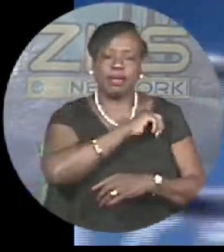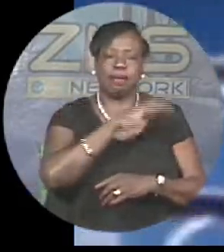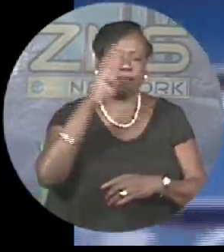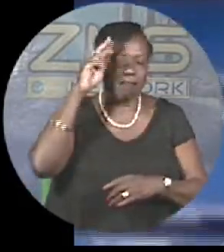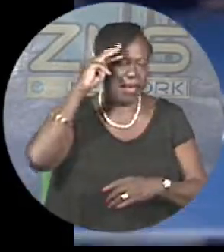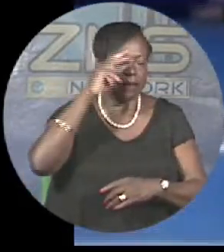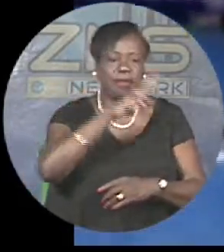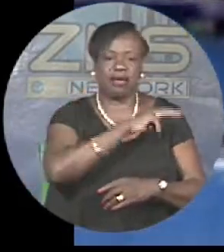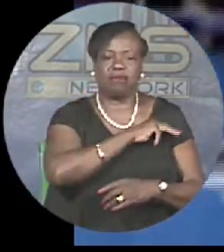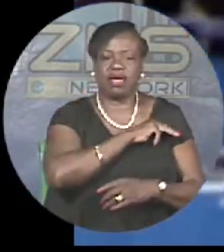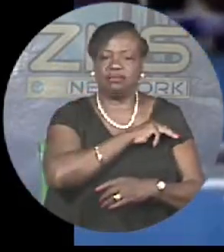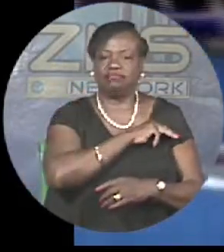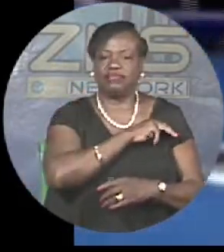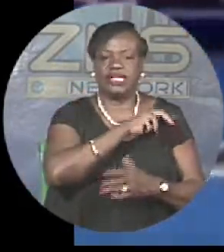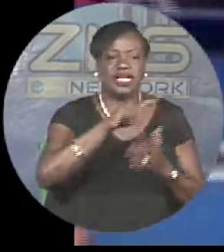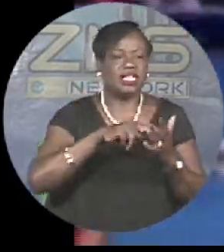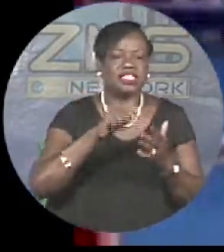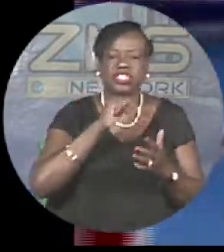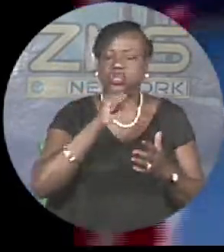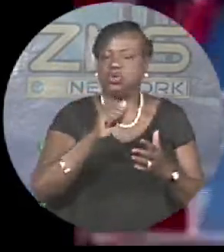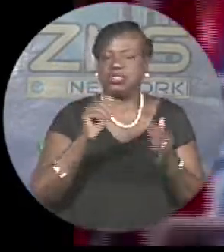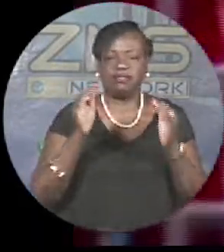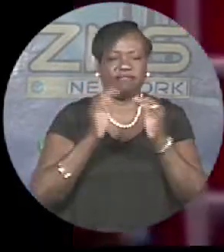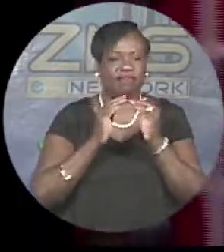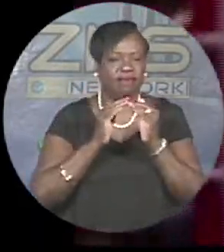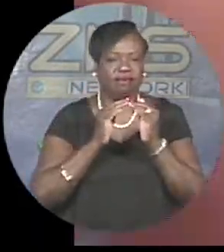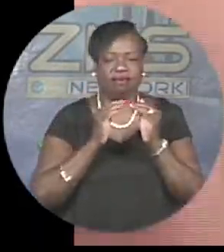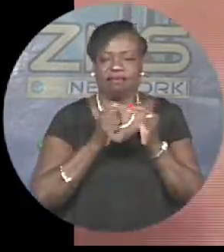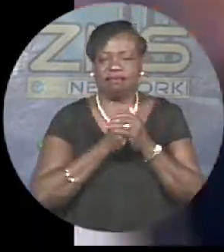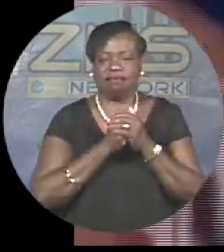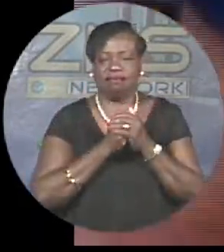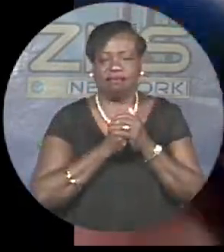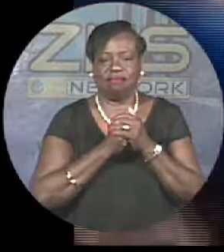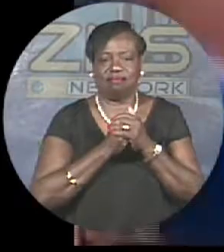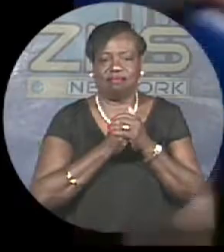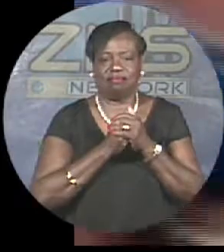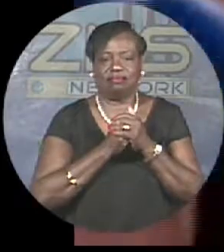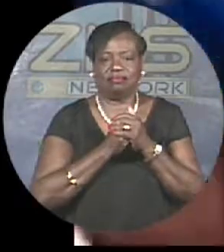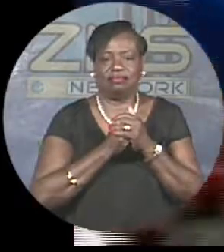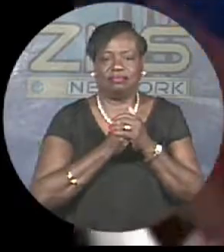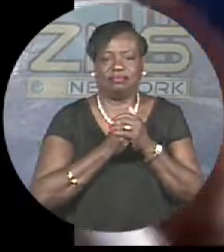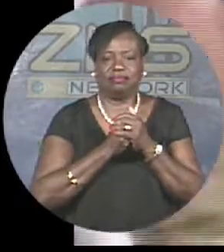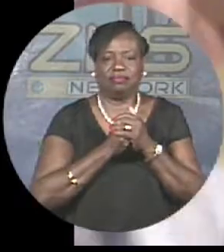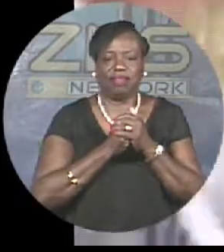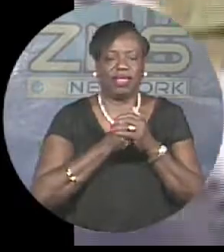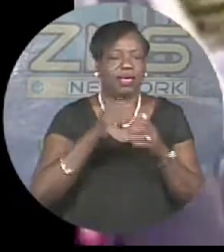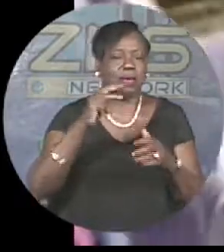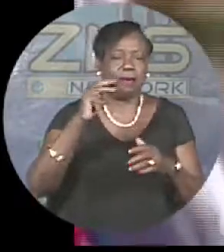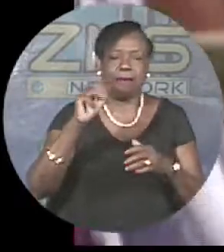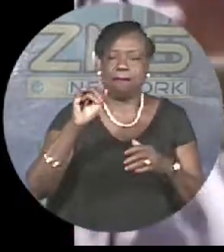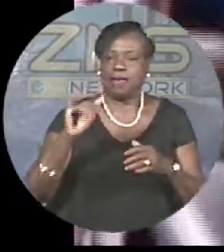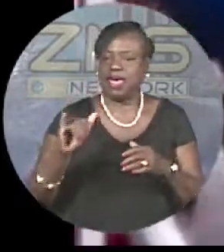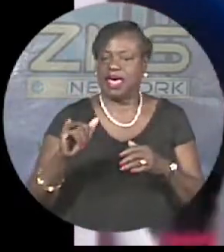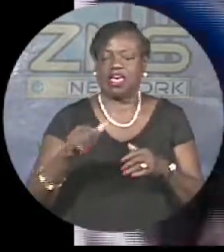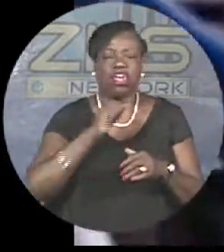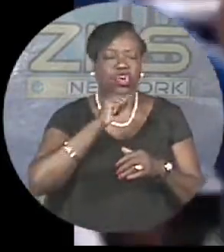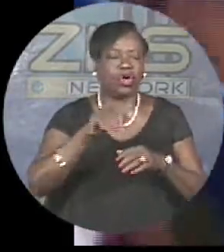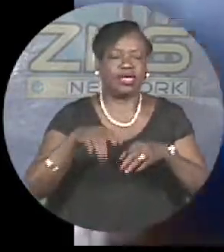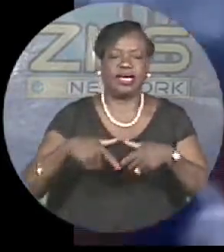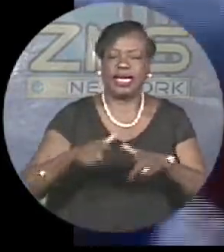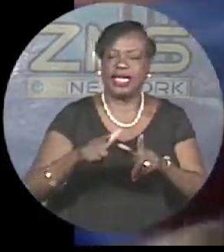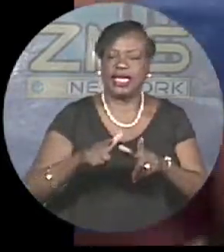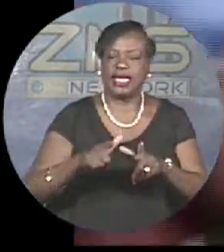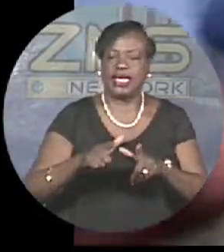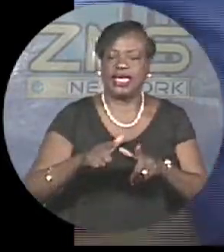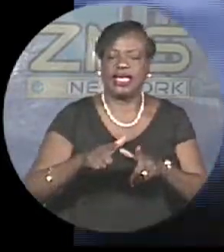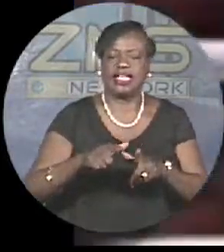say this one was never fair, a boxer taking on a mixed martial artist in a boxing match. Mayweather not letting his fans down, winning the